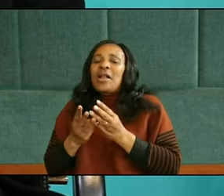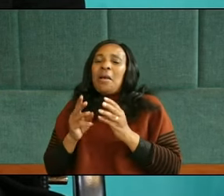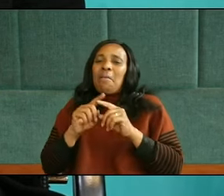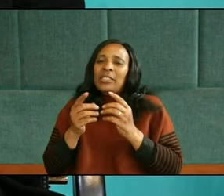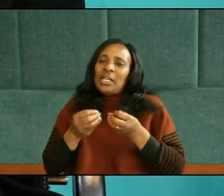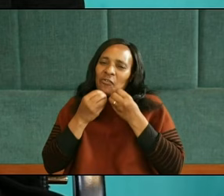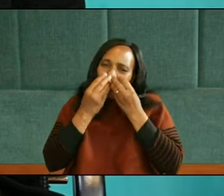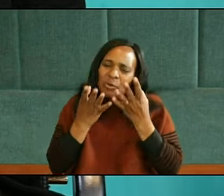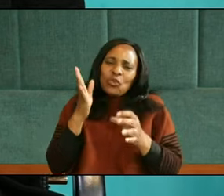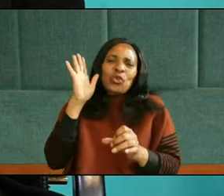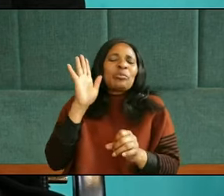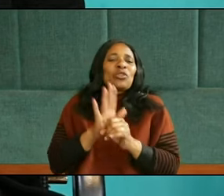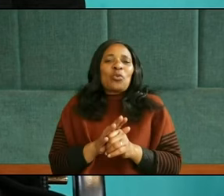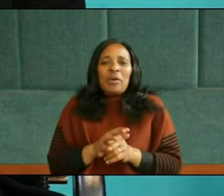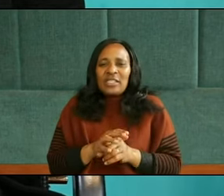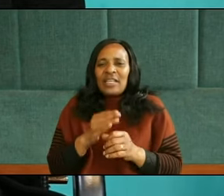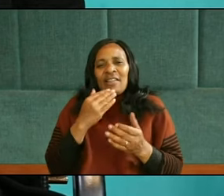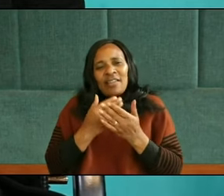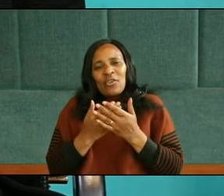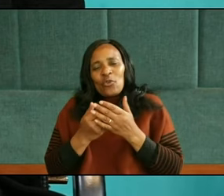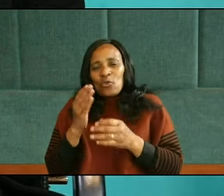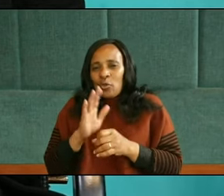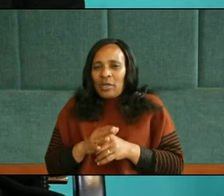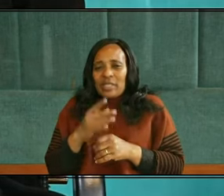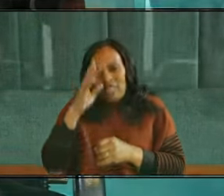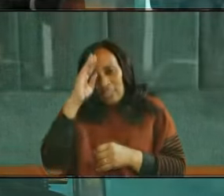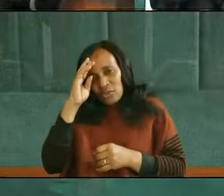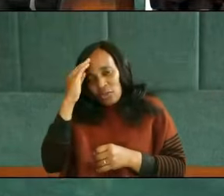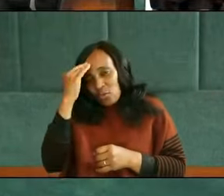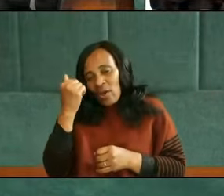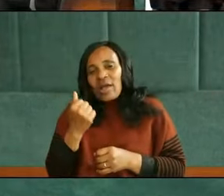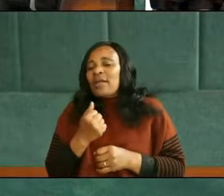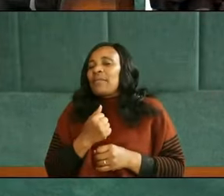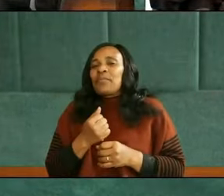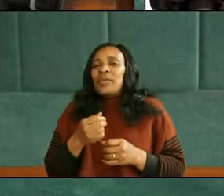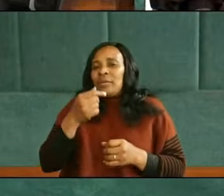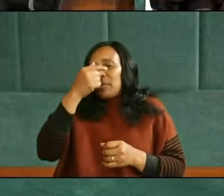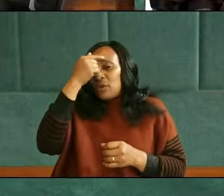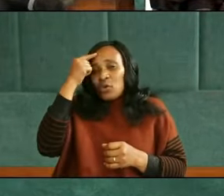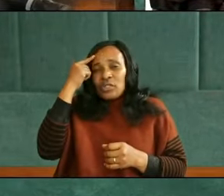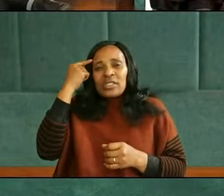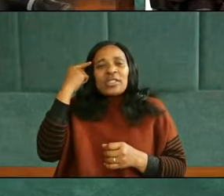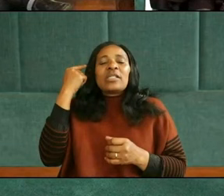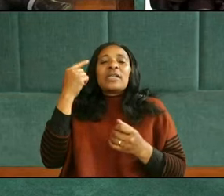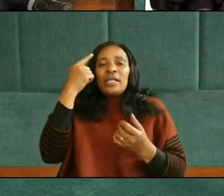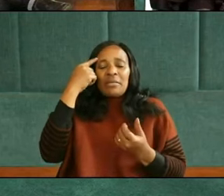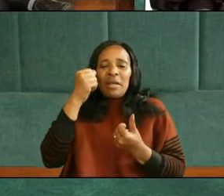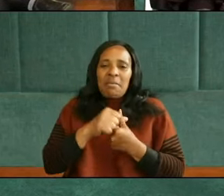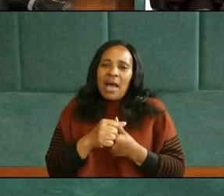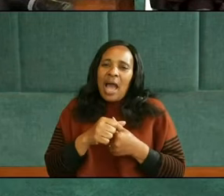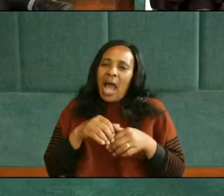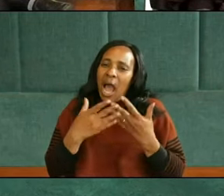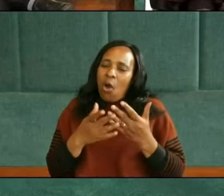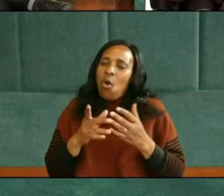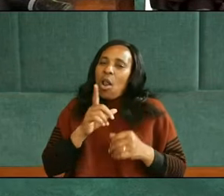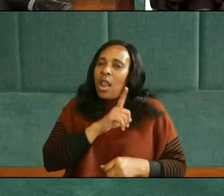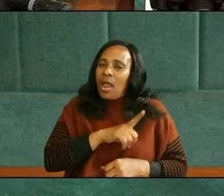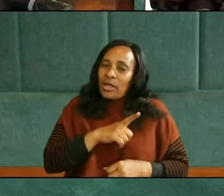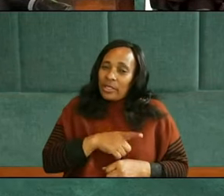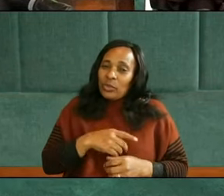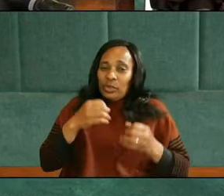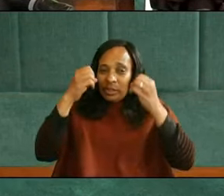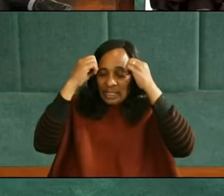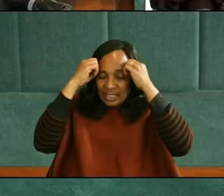will be too much. Yes, thank you so much. The reason I was asking that is because you realize how Matthew is starting the book of